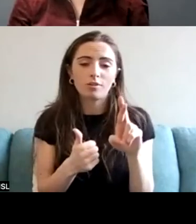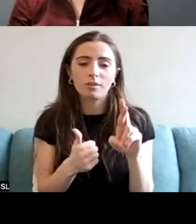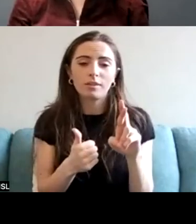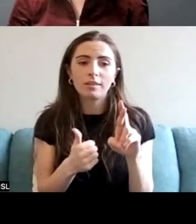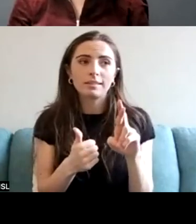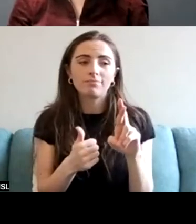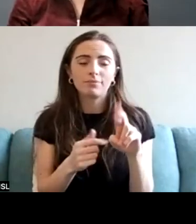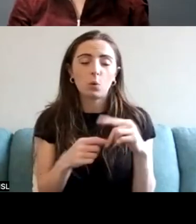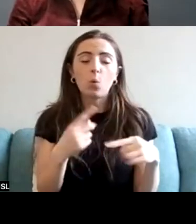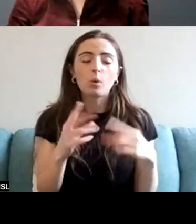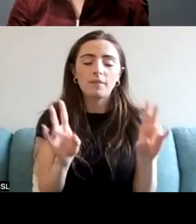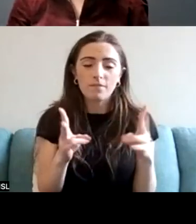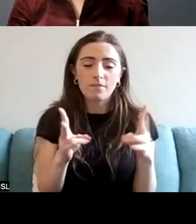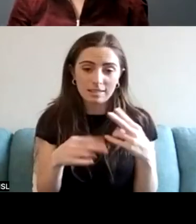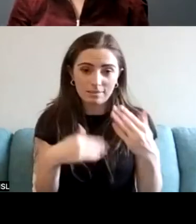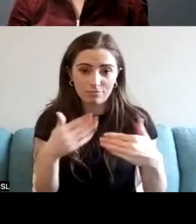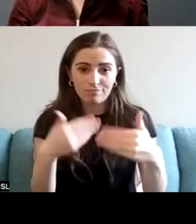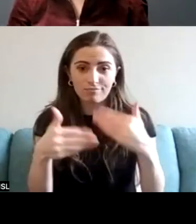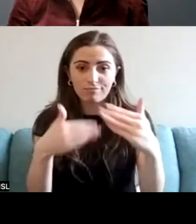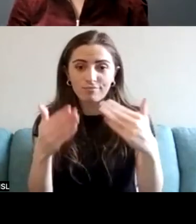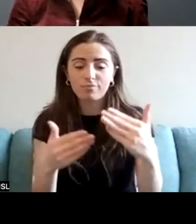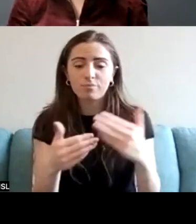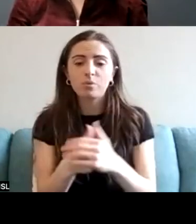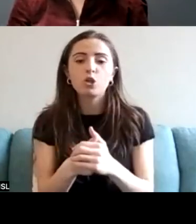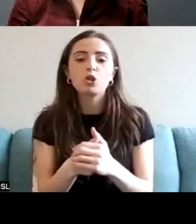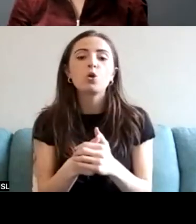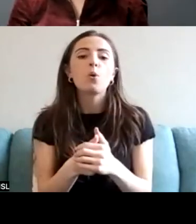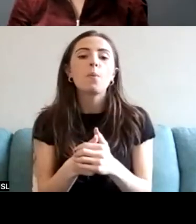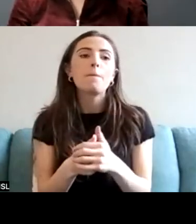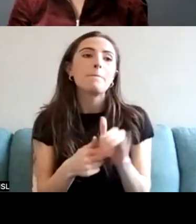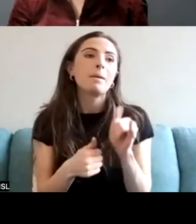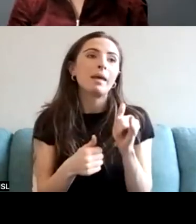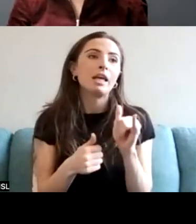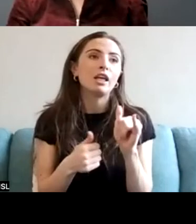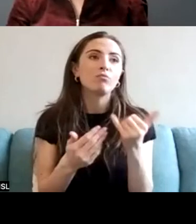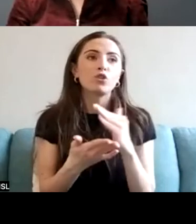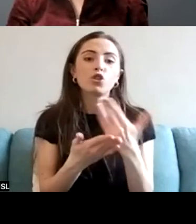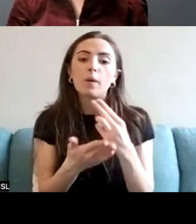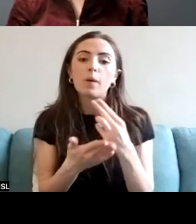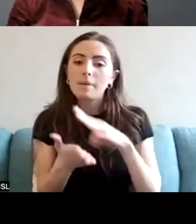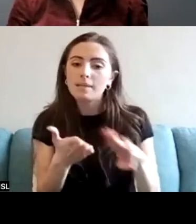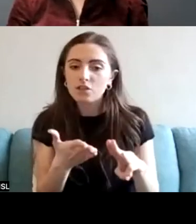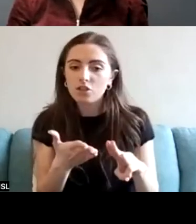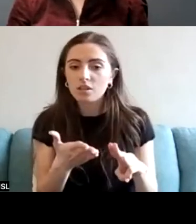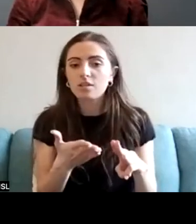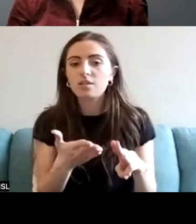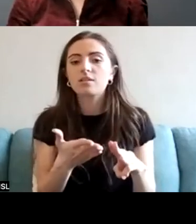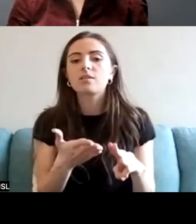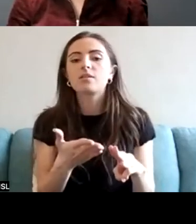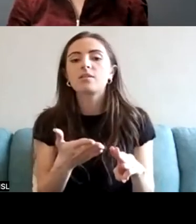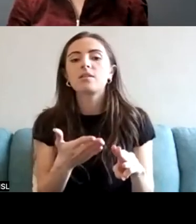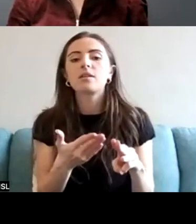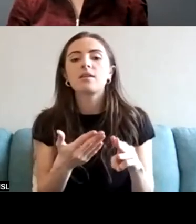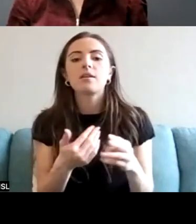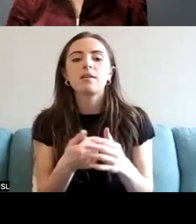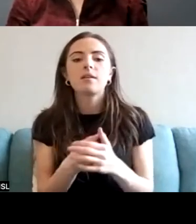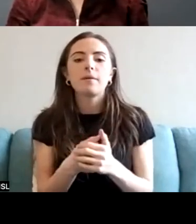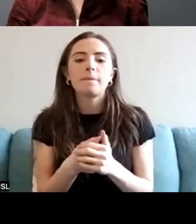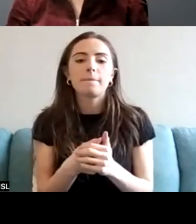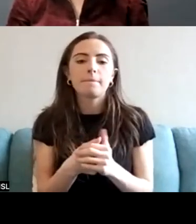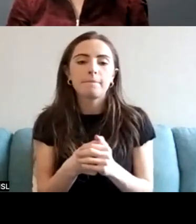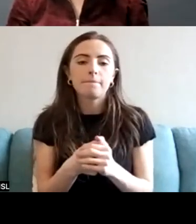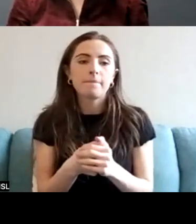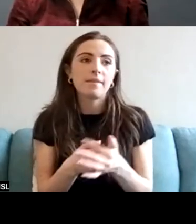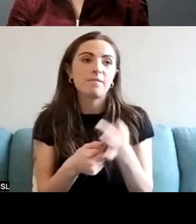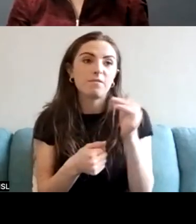that. And sometimes when it comes to like sharing messages, if a client sharing a message with us or us